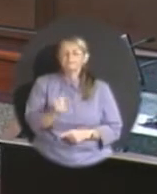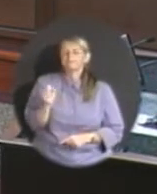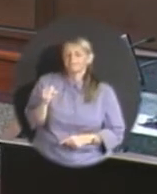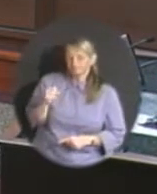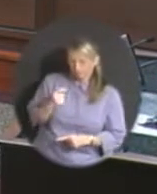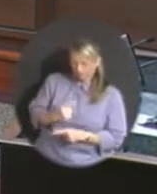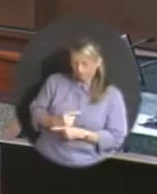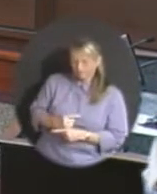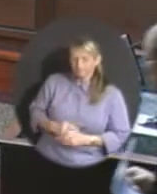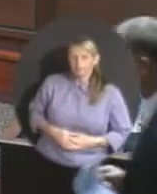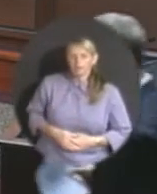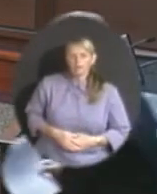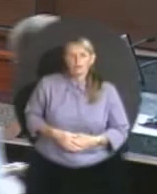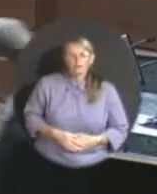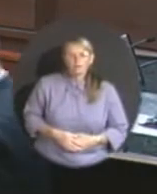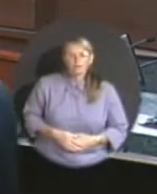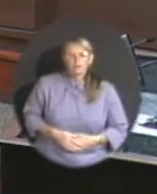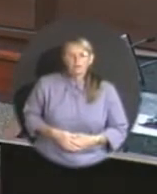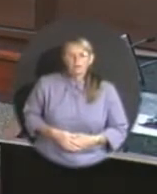On